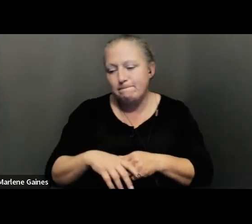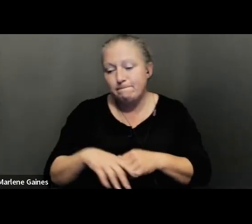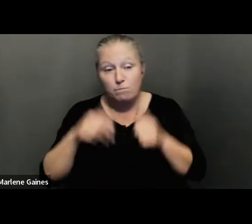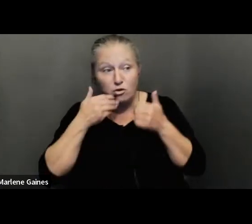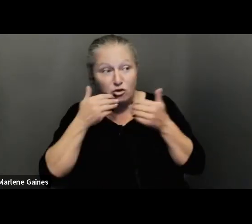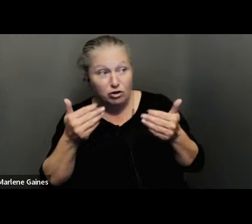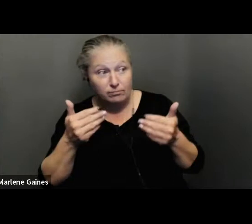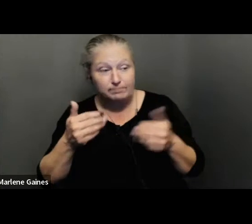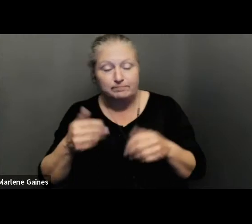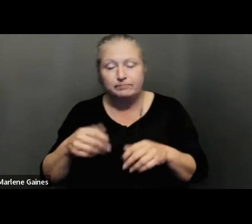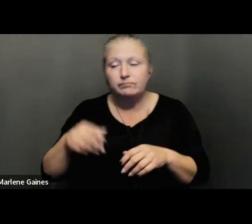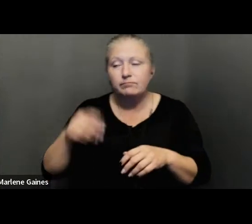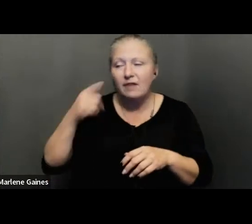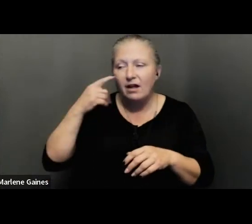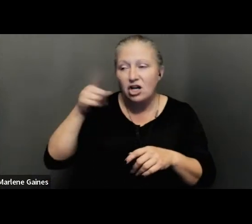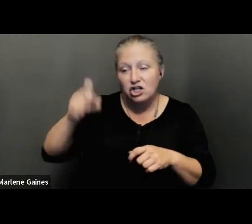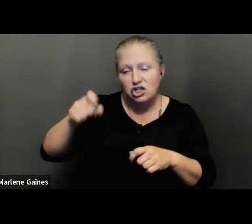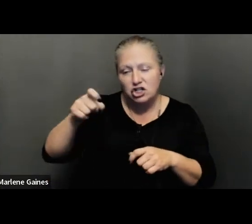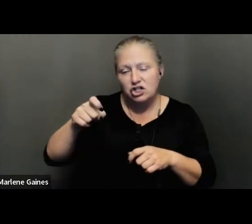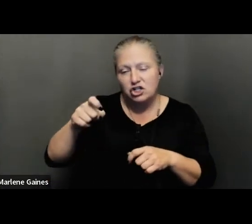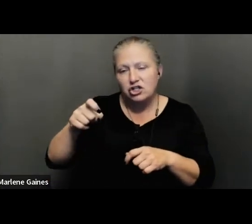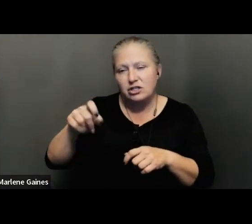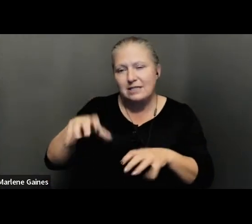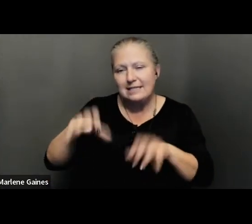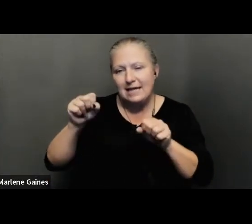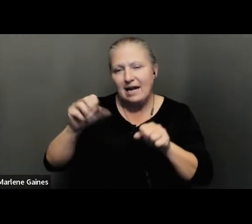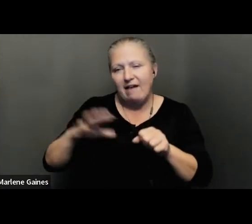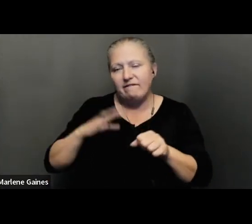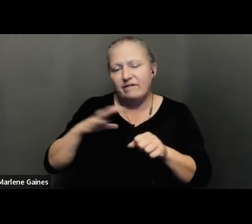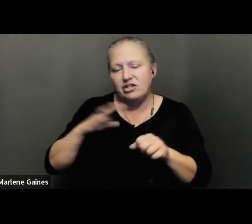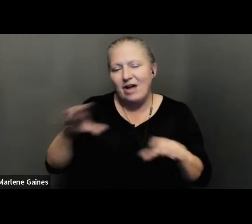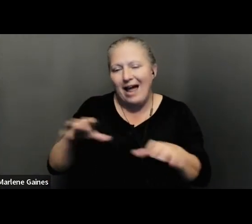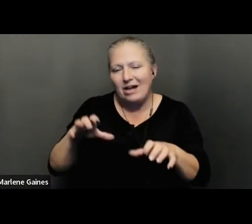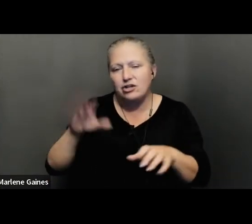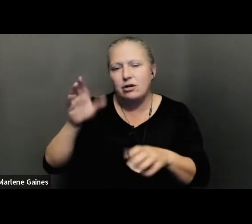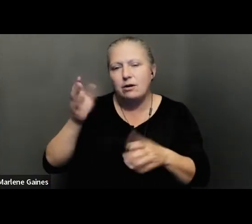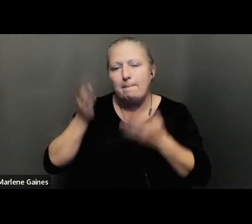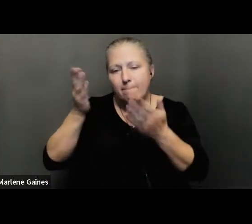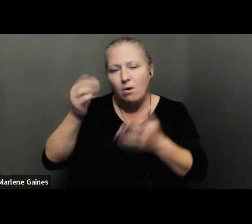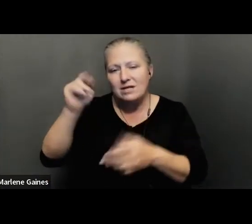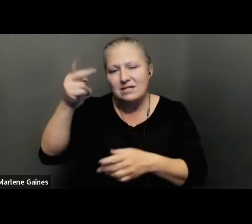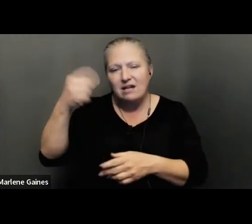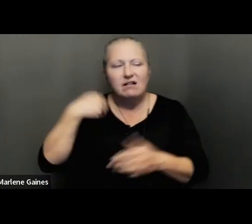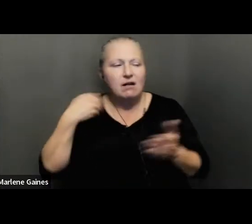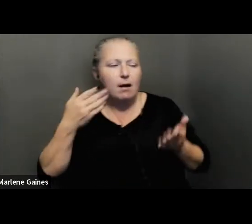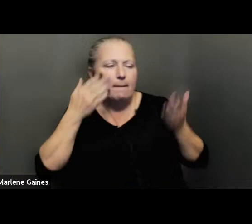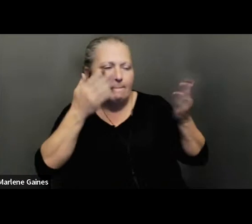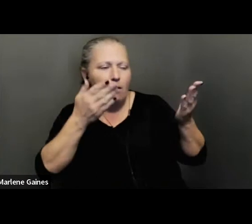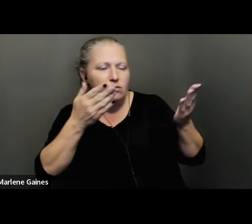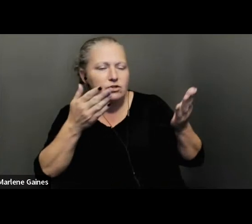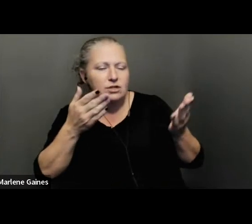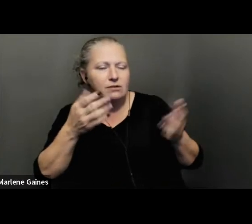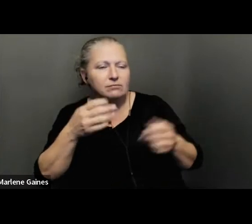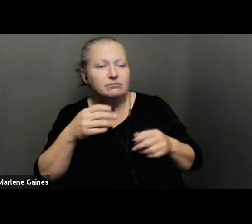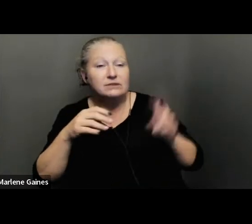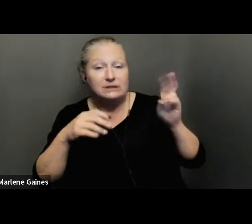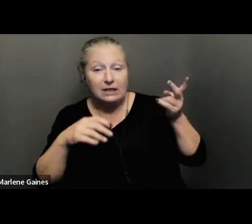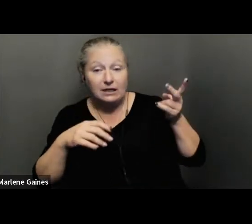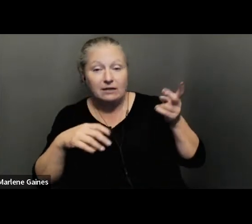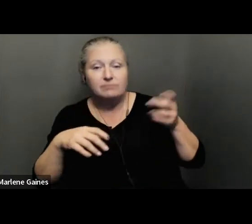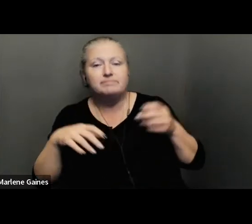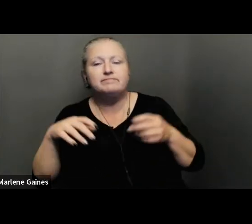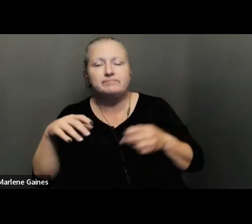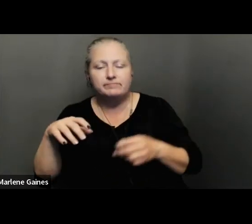So I think you should you should take official action with a motion in a second. Yeah. I'll make the motion to go through with the Okay, change. is there a second?